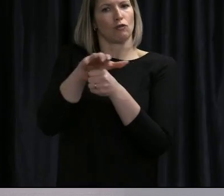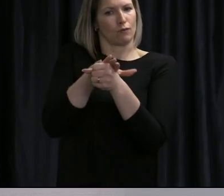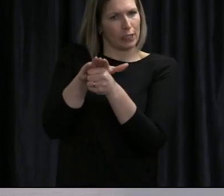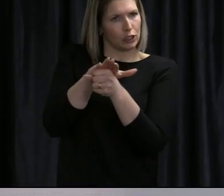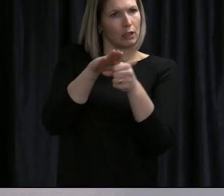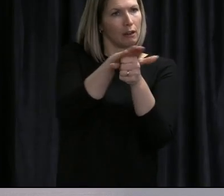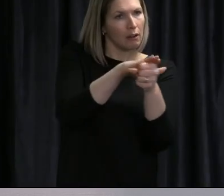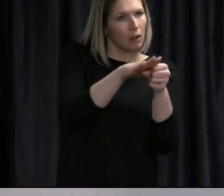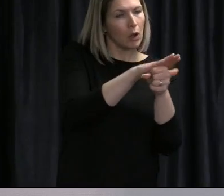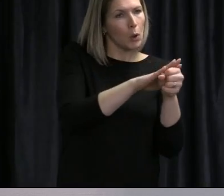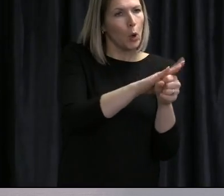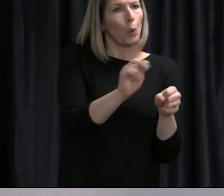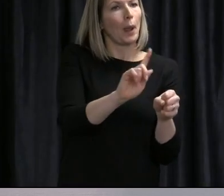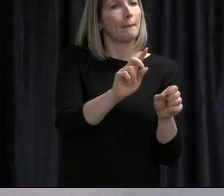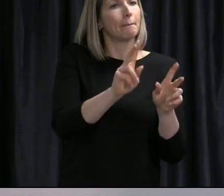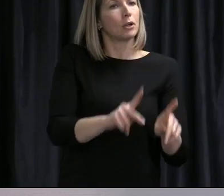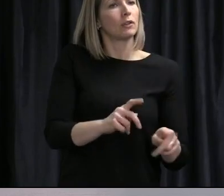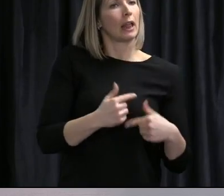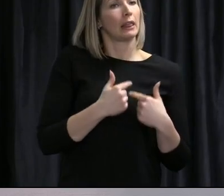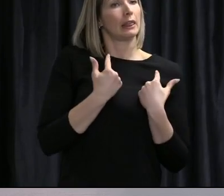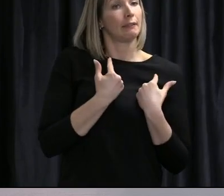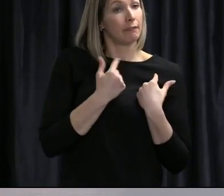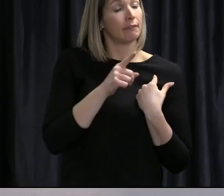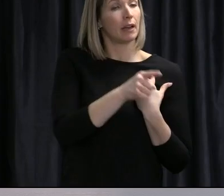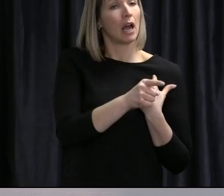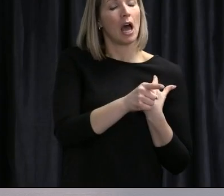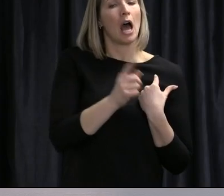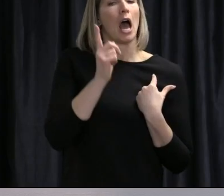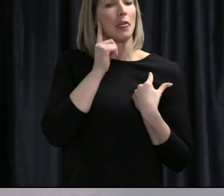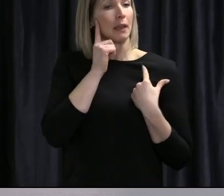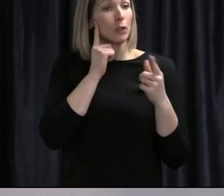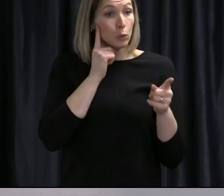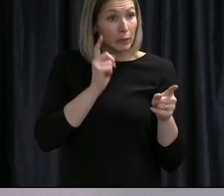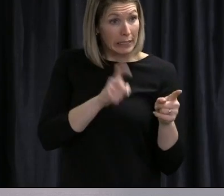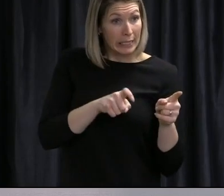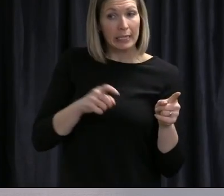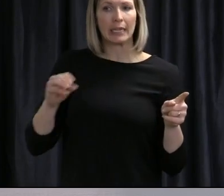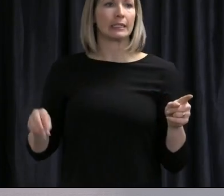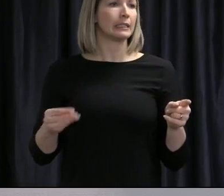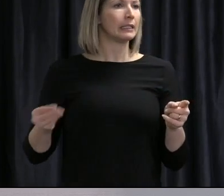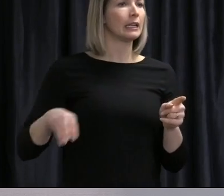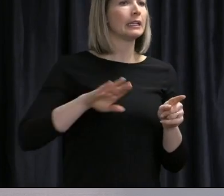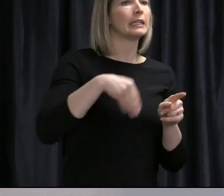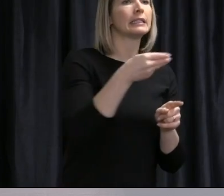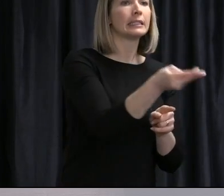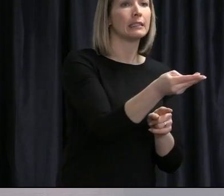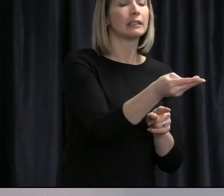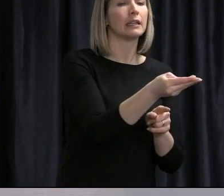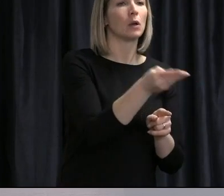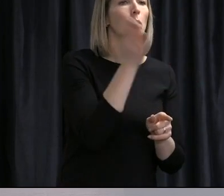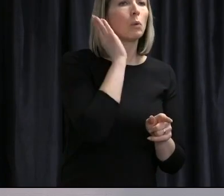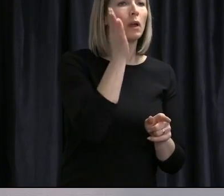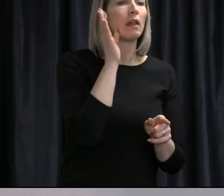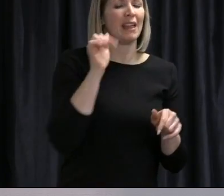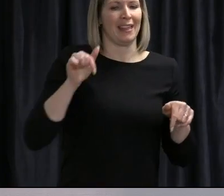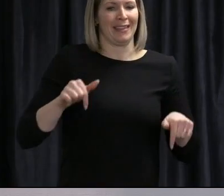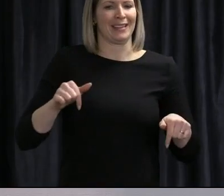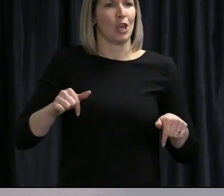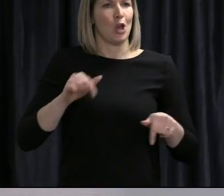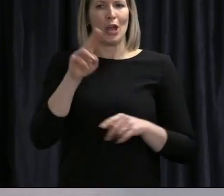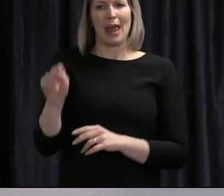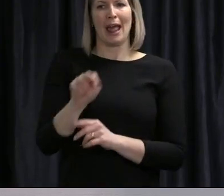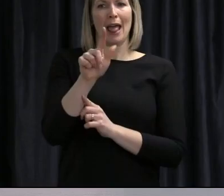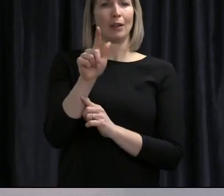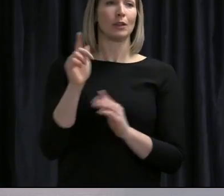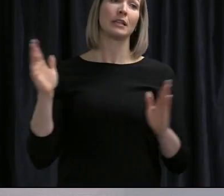resides. I see no reason to change that. This is a very small province, however, and if you know it's